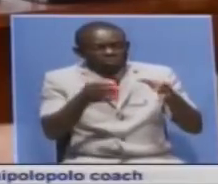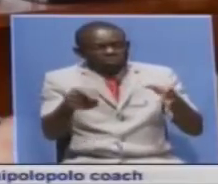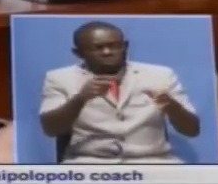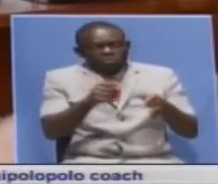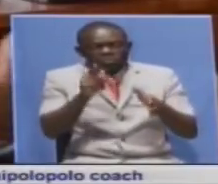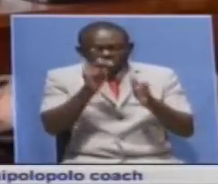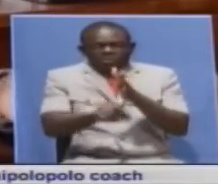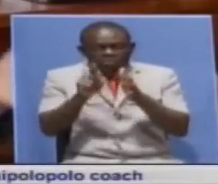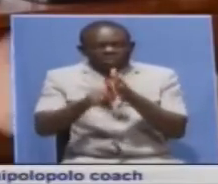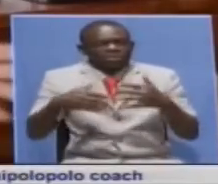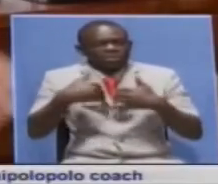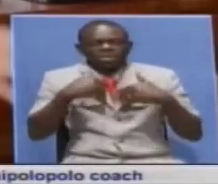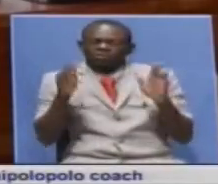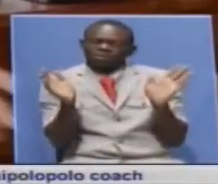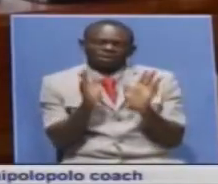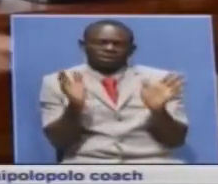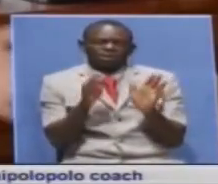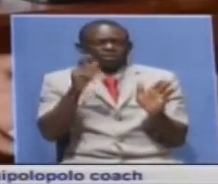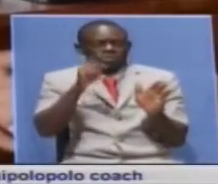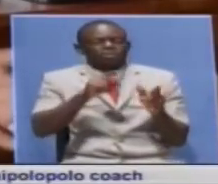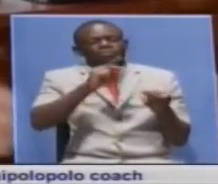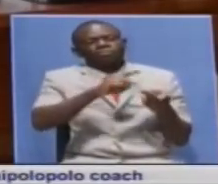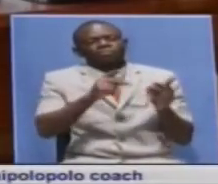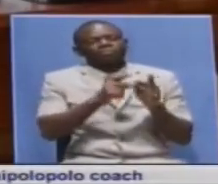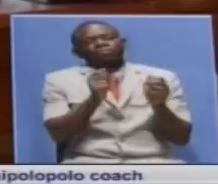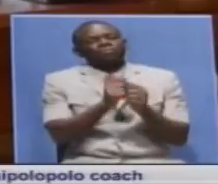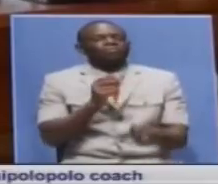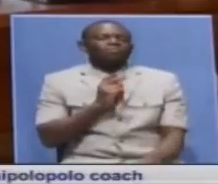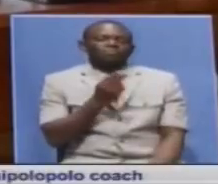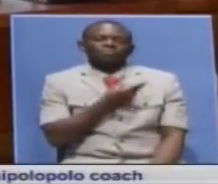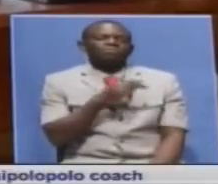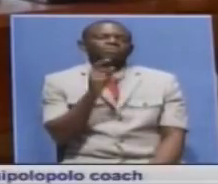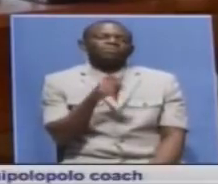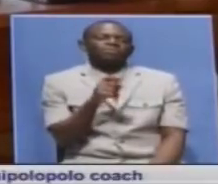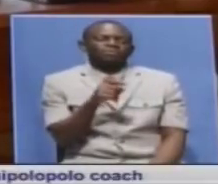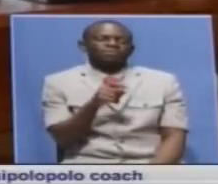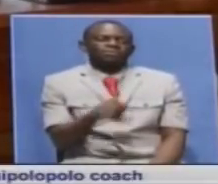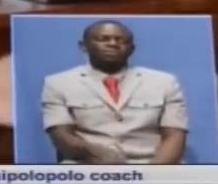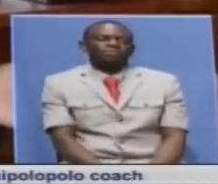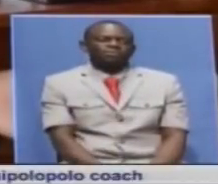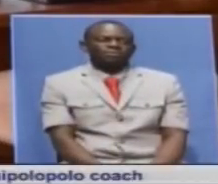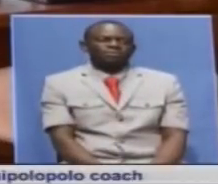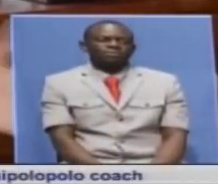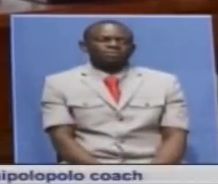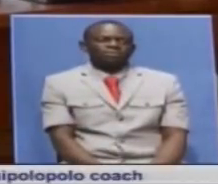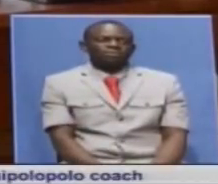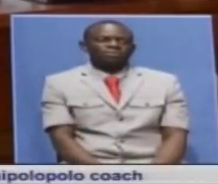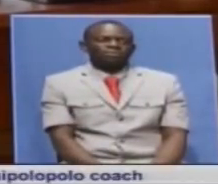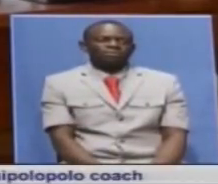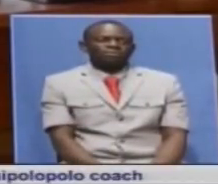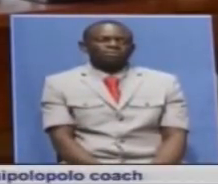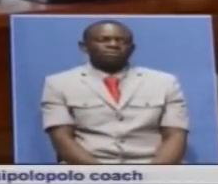to utilize that resource. But it requires much more than just the